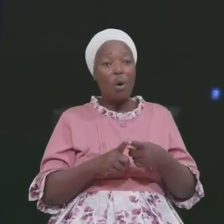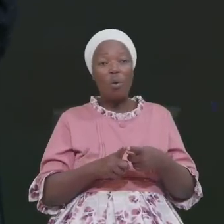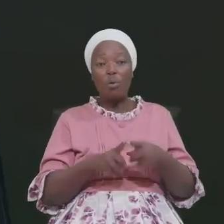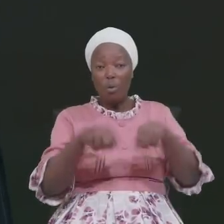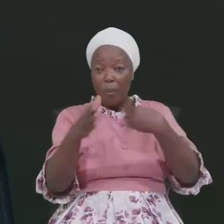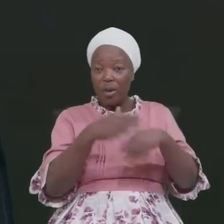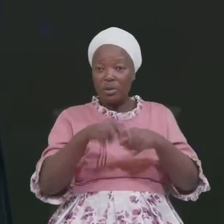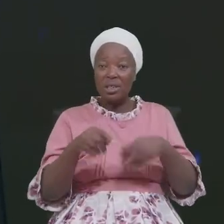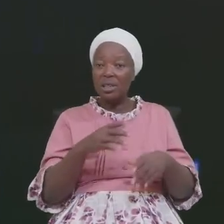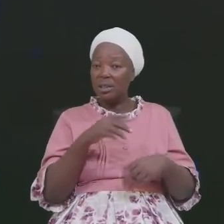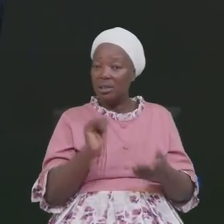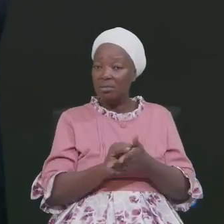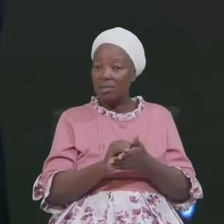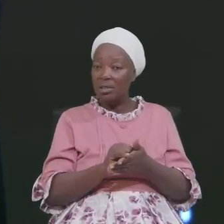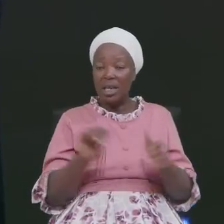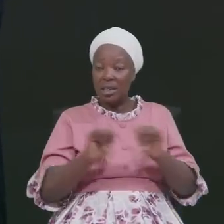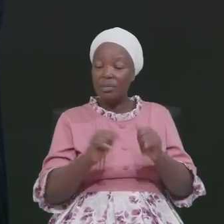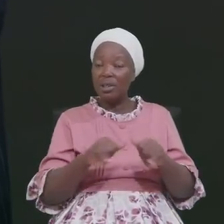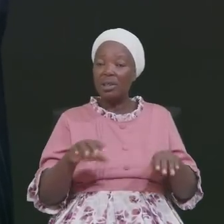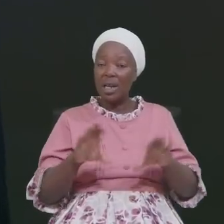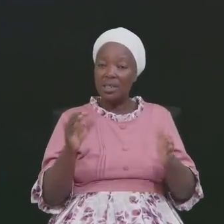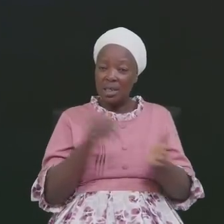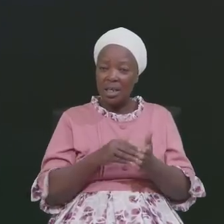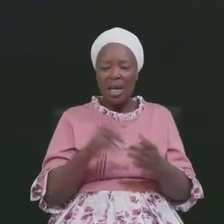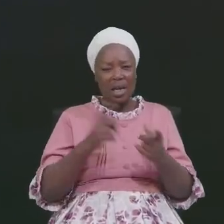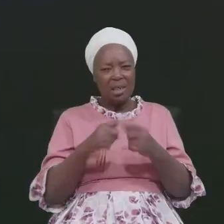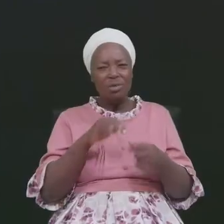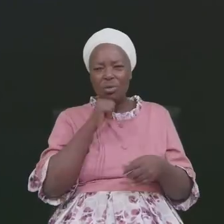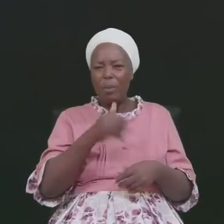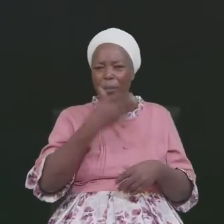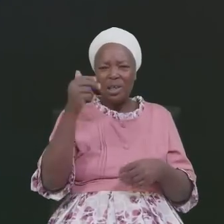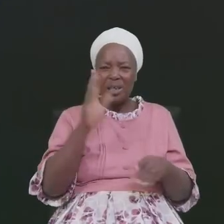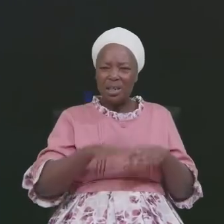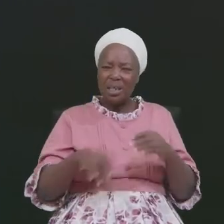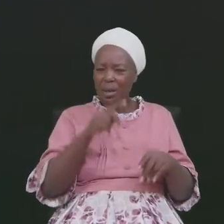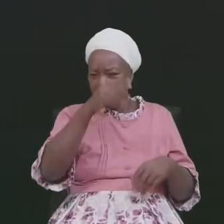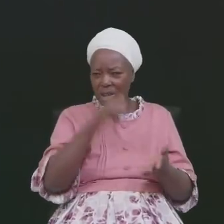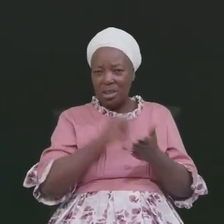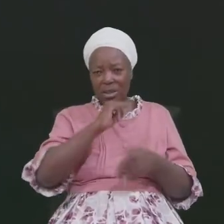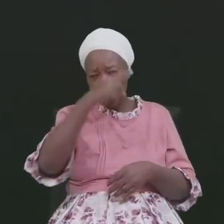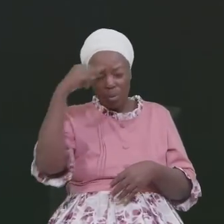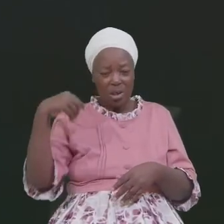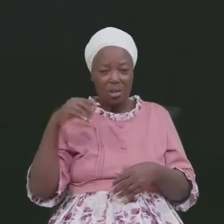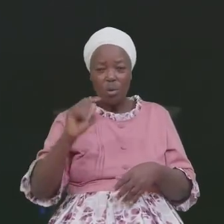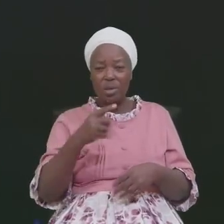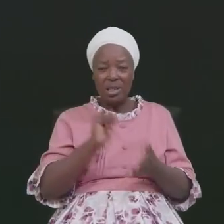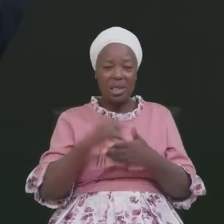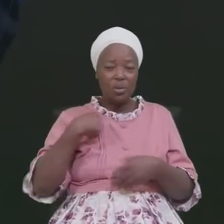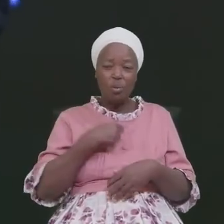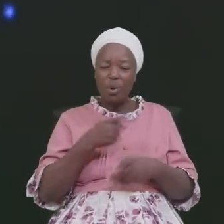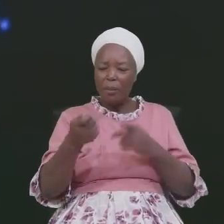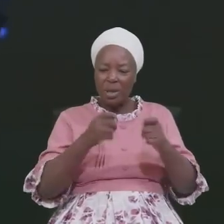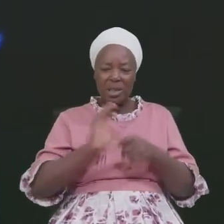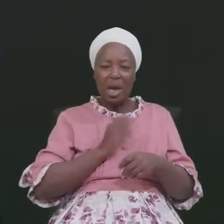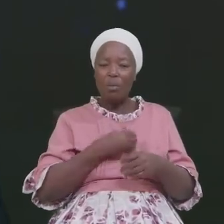their classmates, not better than them, only that we managed our resources better